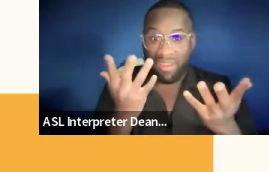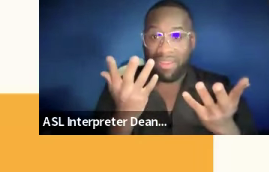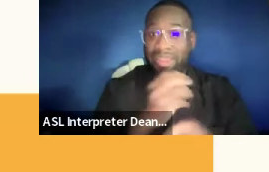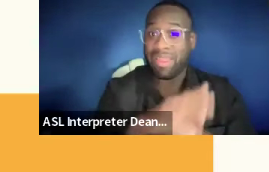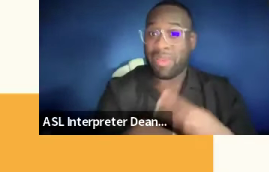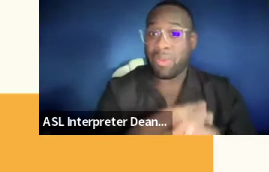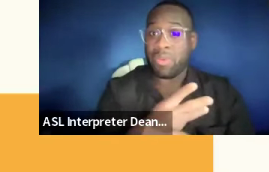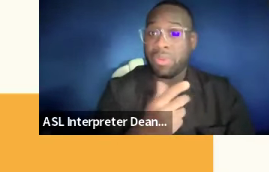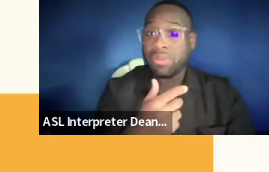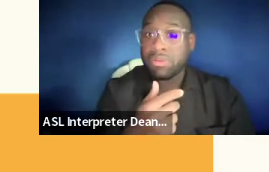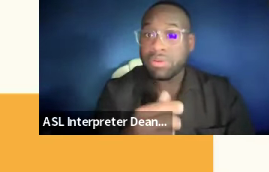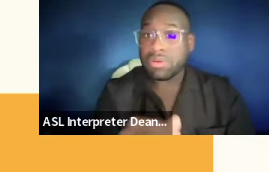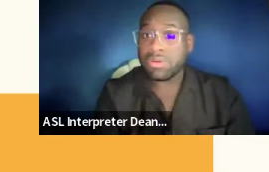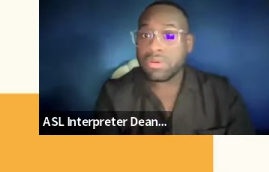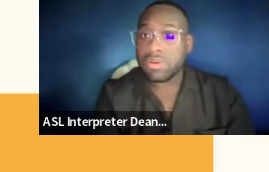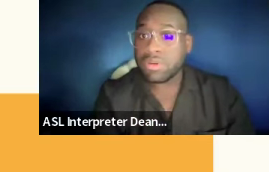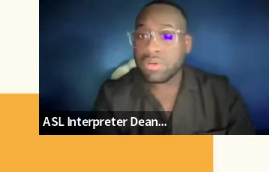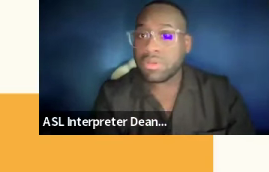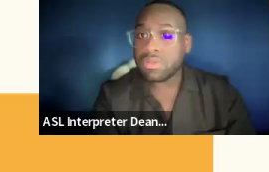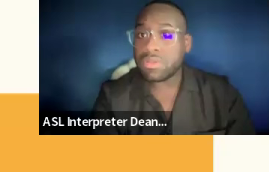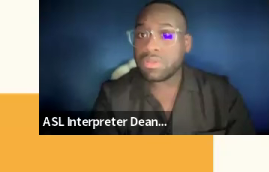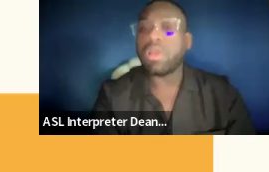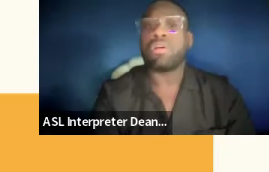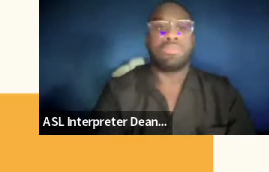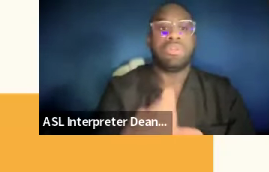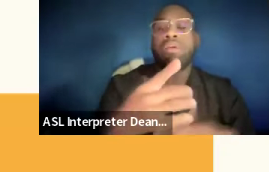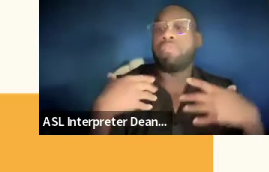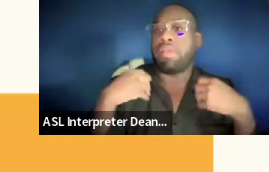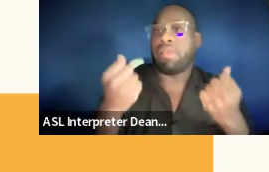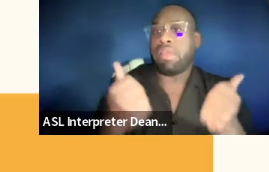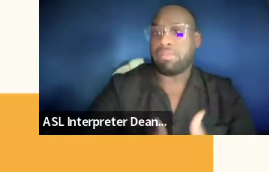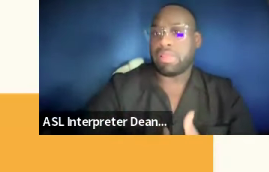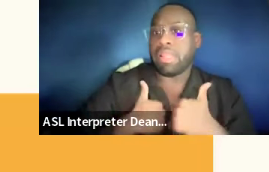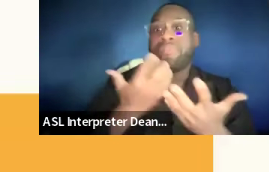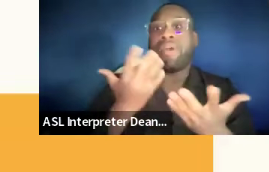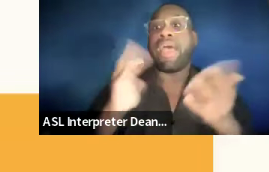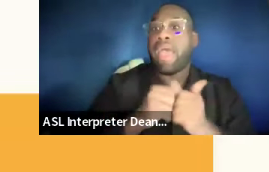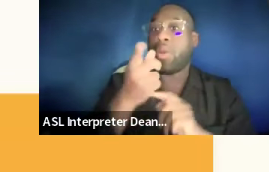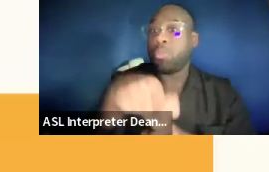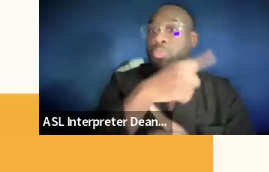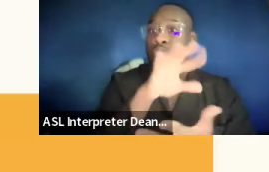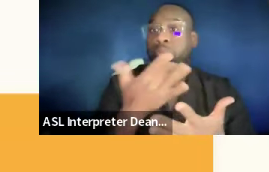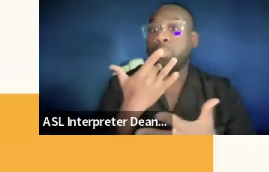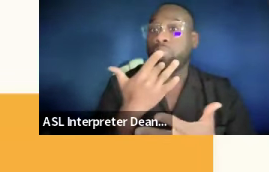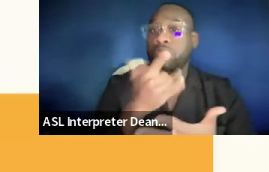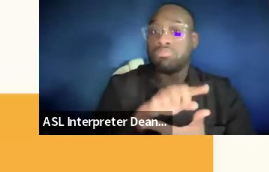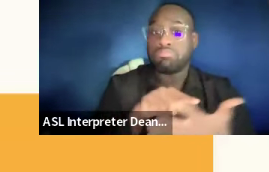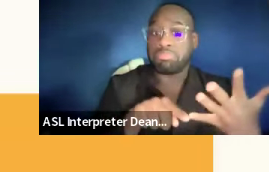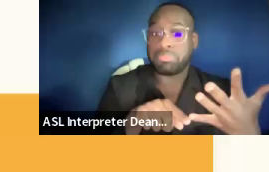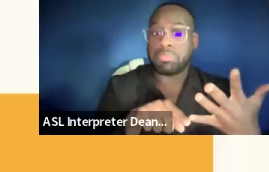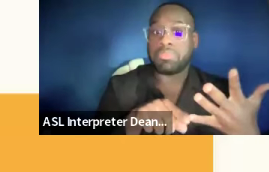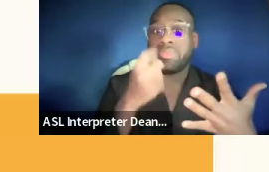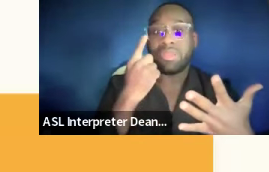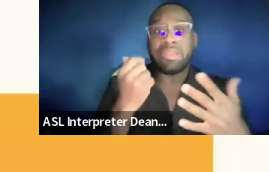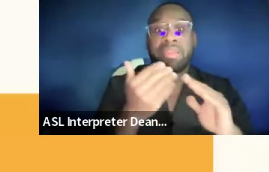where people of color are able to lead fulfilling and healthy lives however they choose. And some of the bodies of work that we